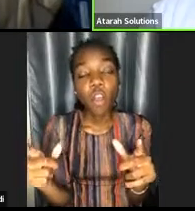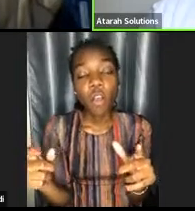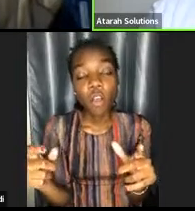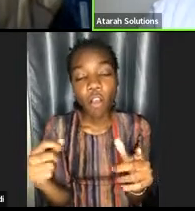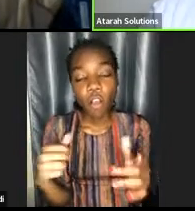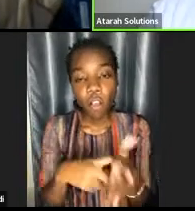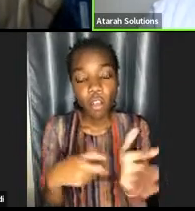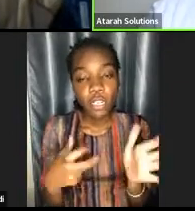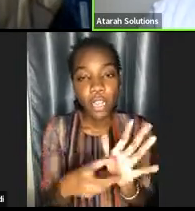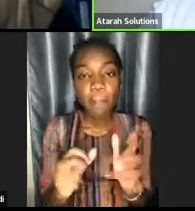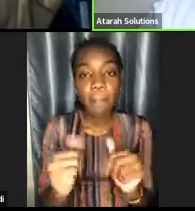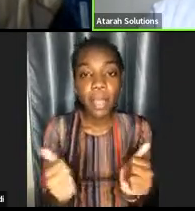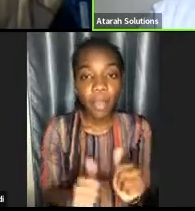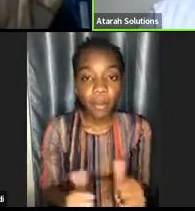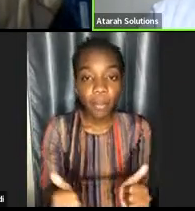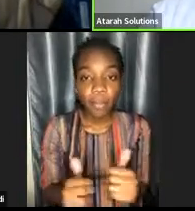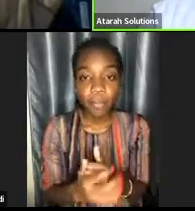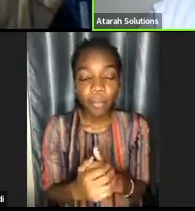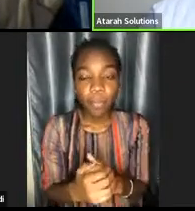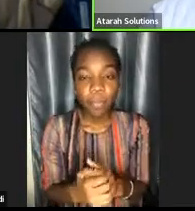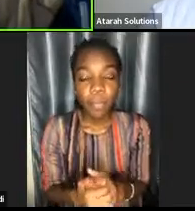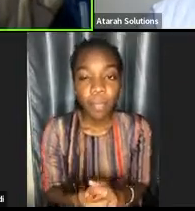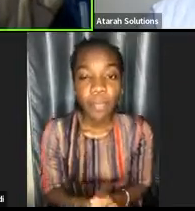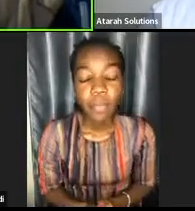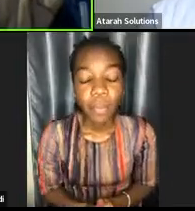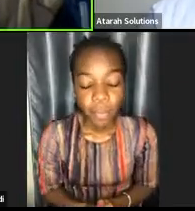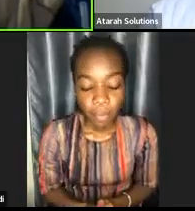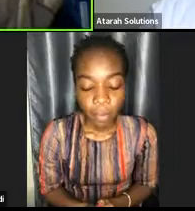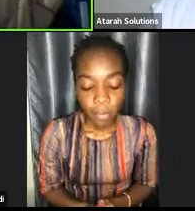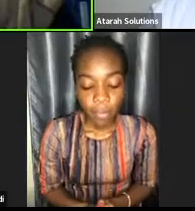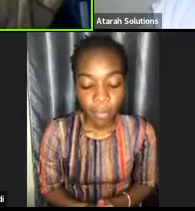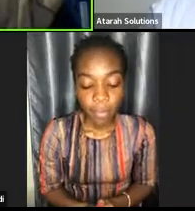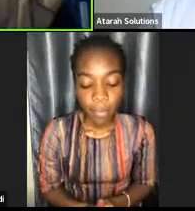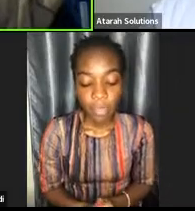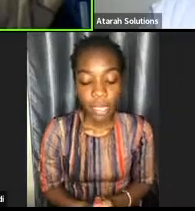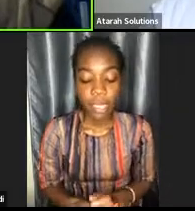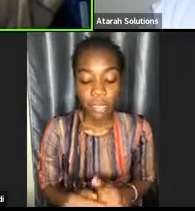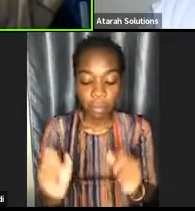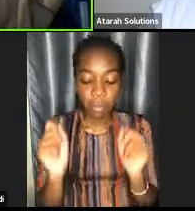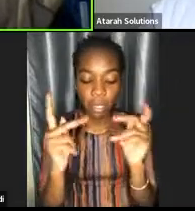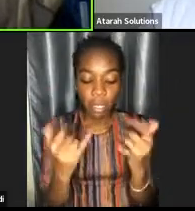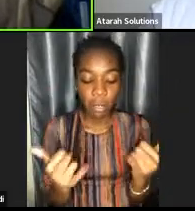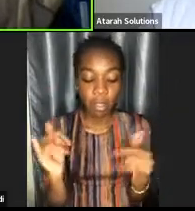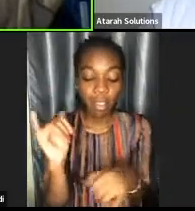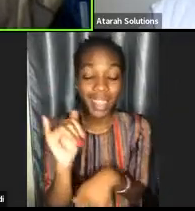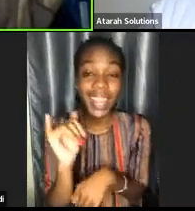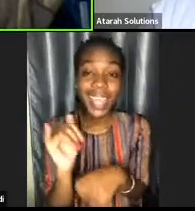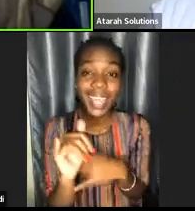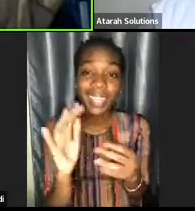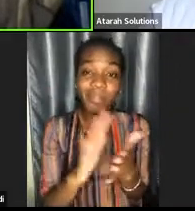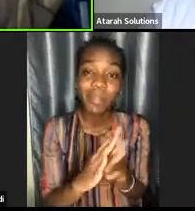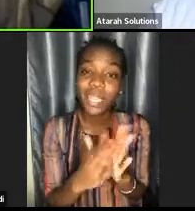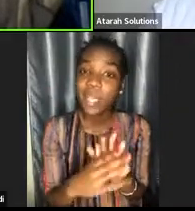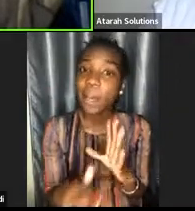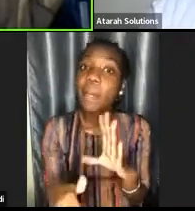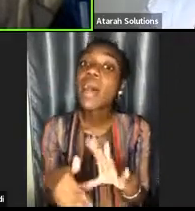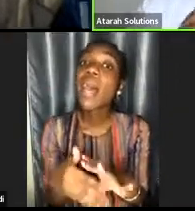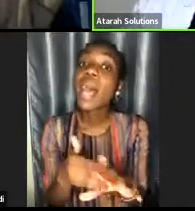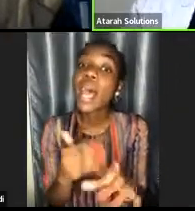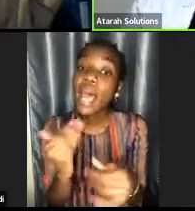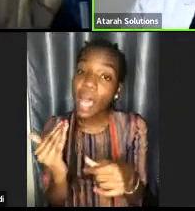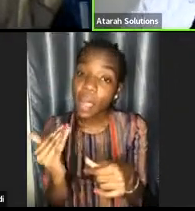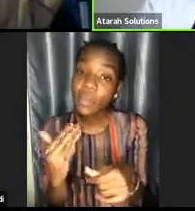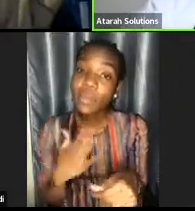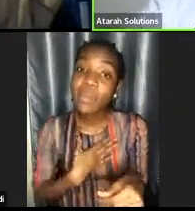the warning bind? All right, now that would be a bit outside of my